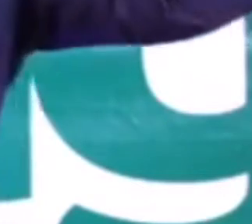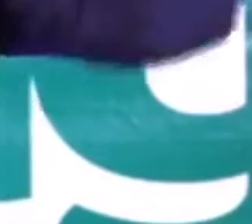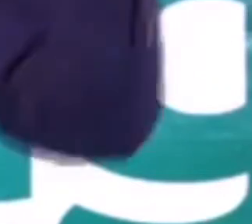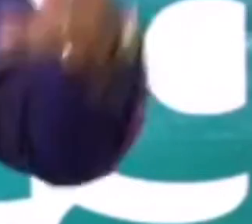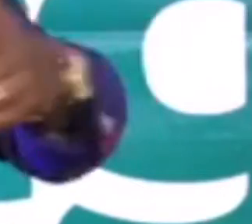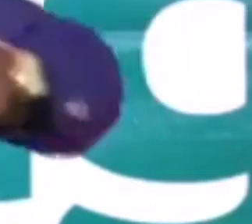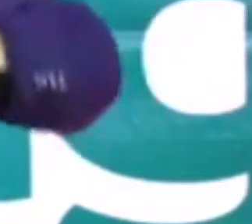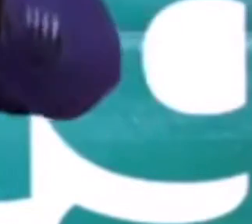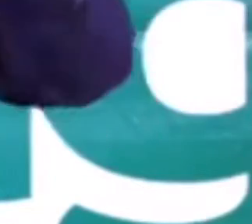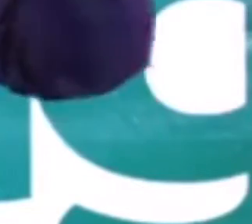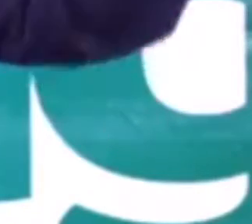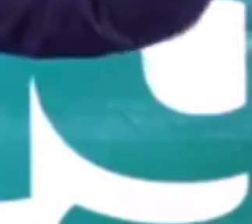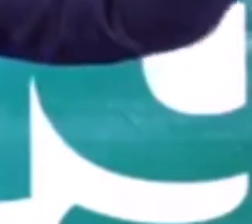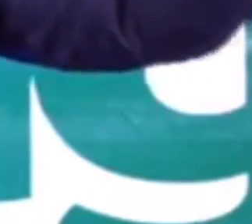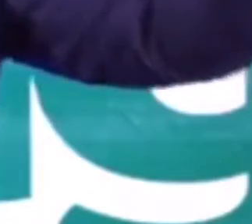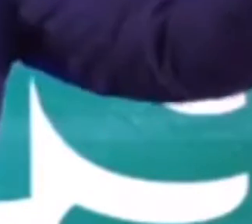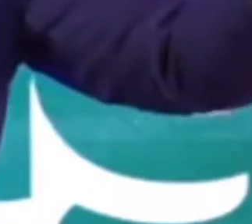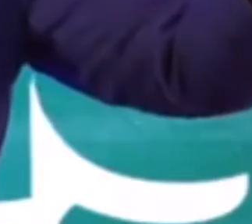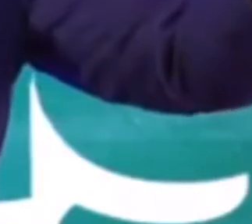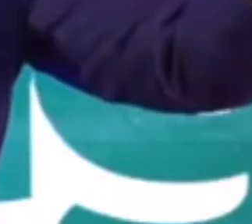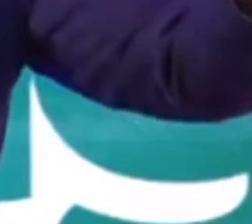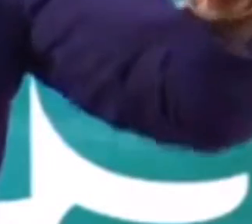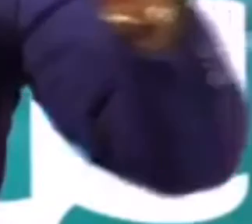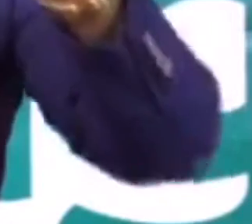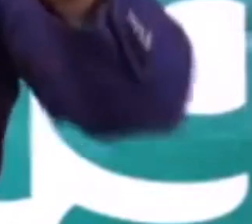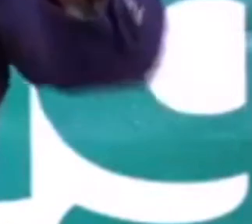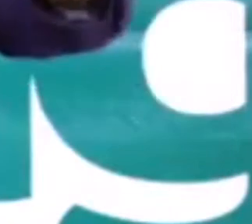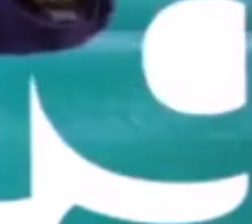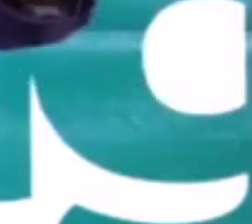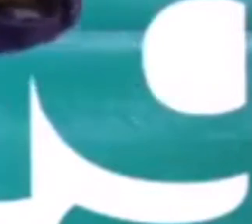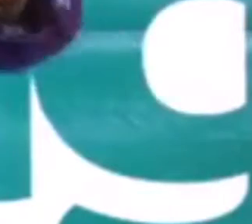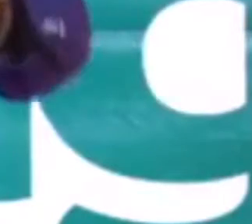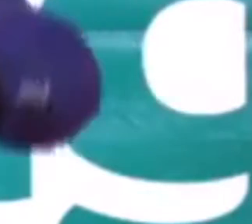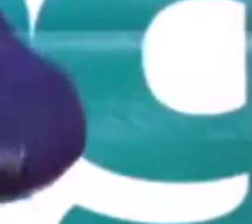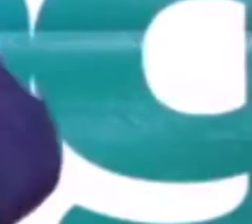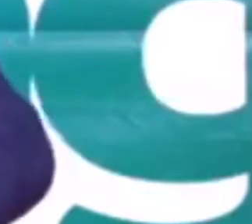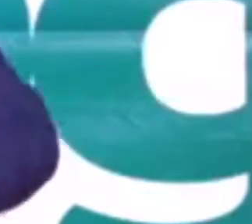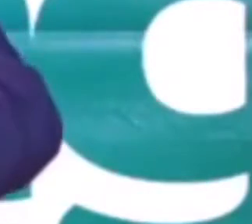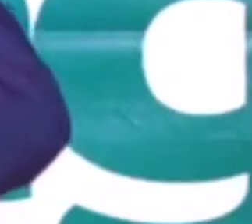The system is already charged already. But listen to me.